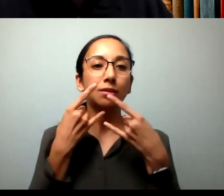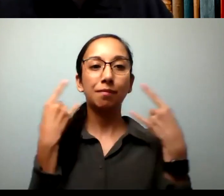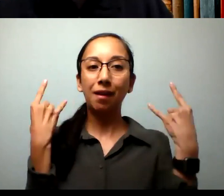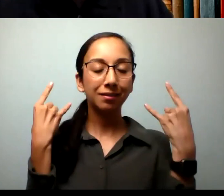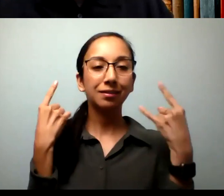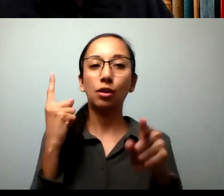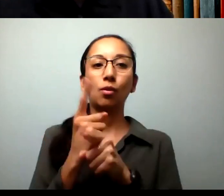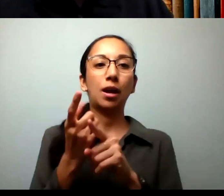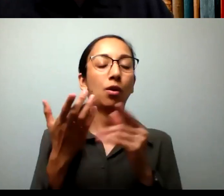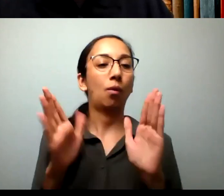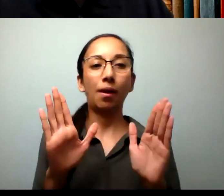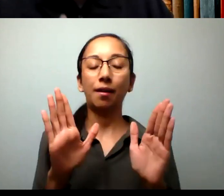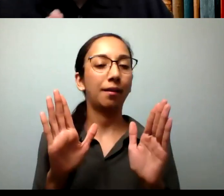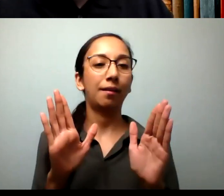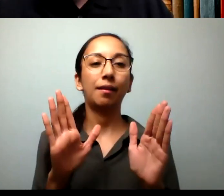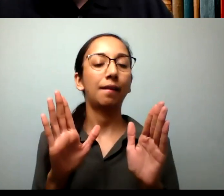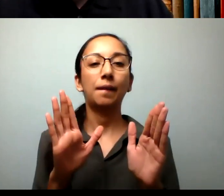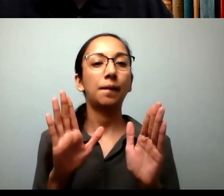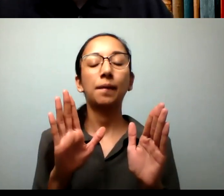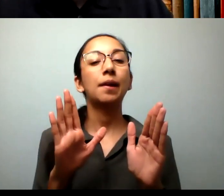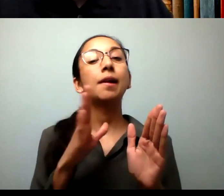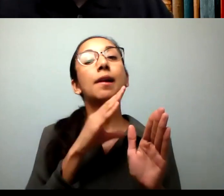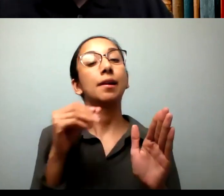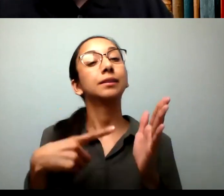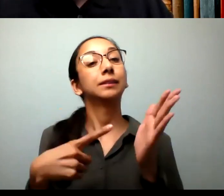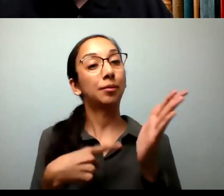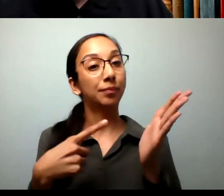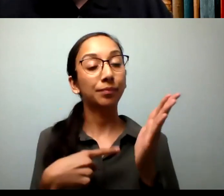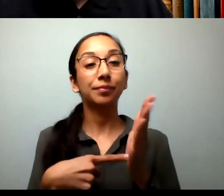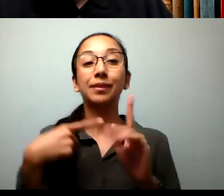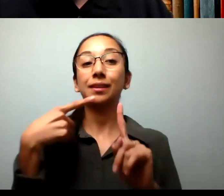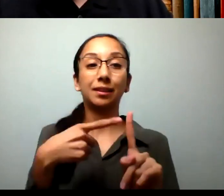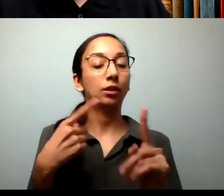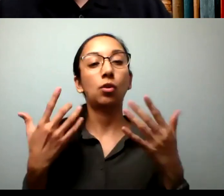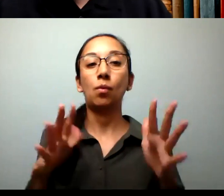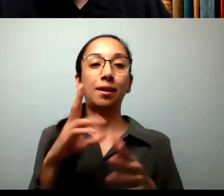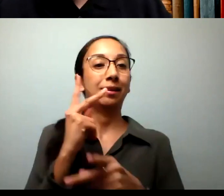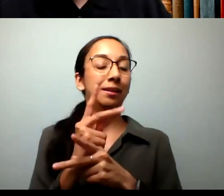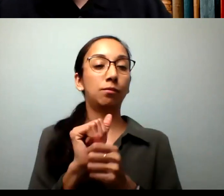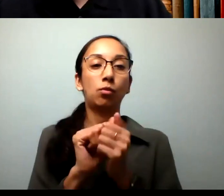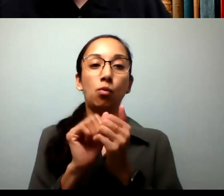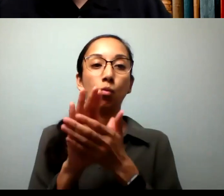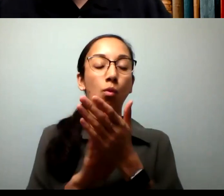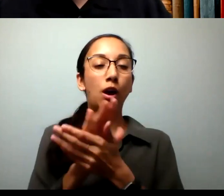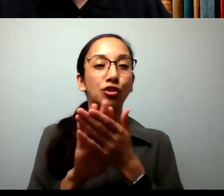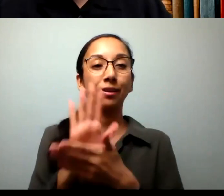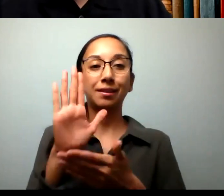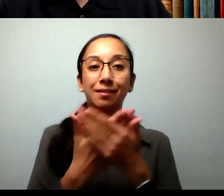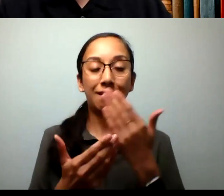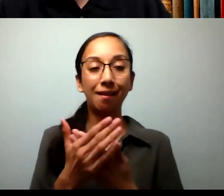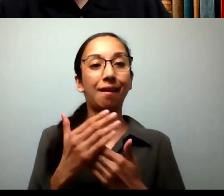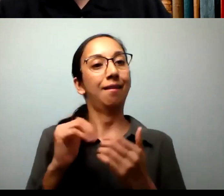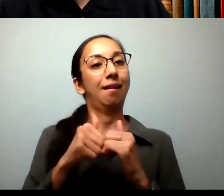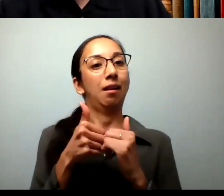the right way. And at times he doesn't want to keep washing his hands constantly. You know, how would